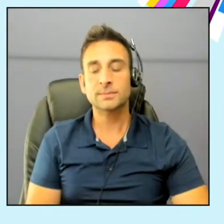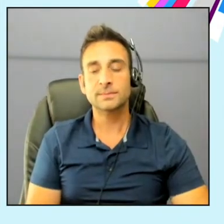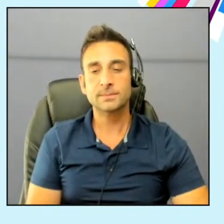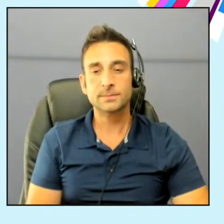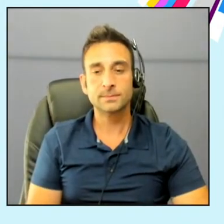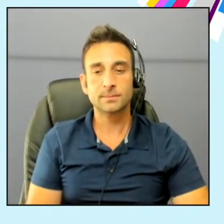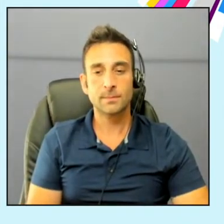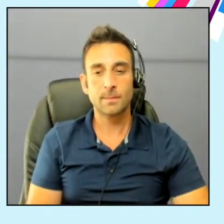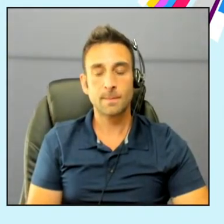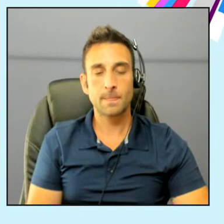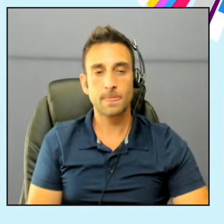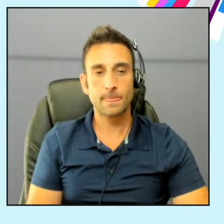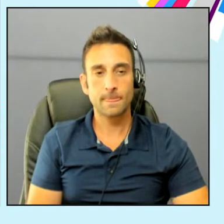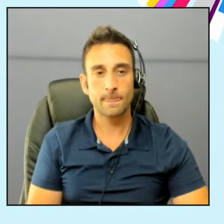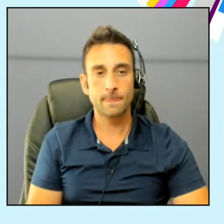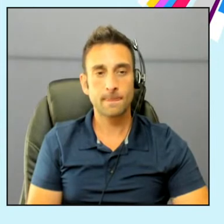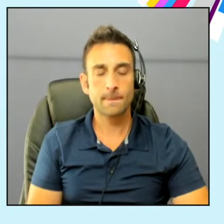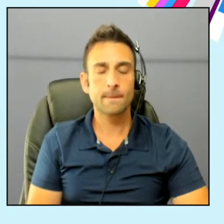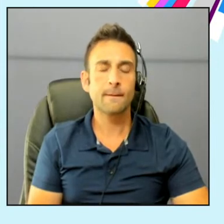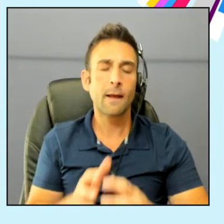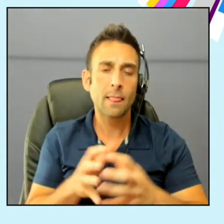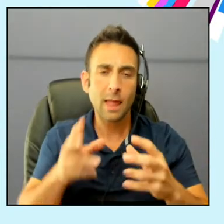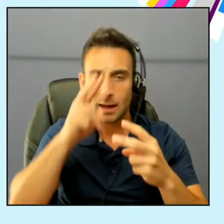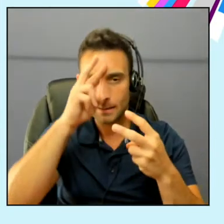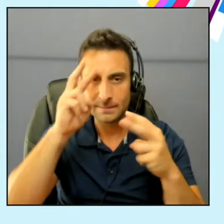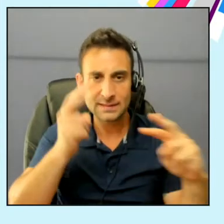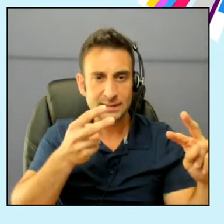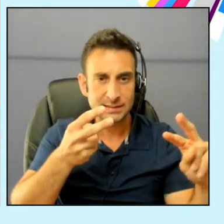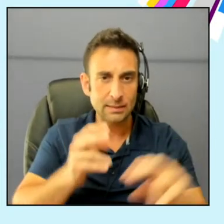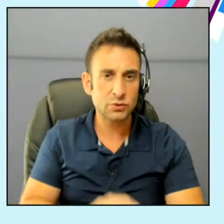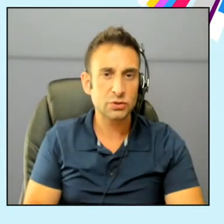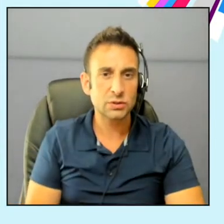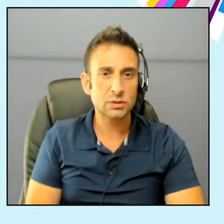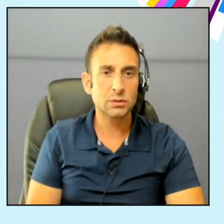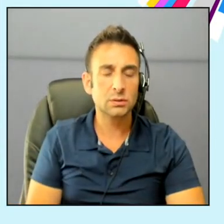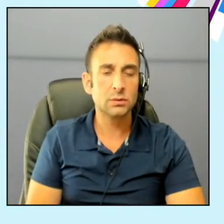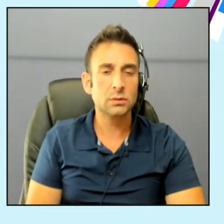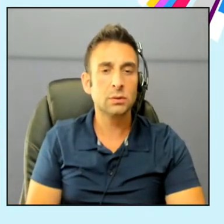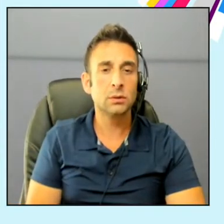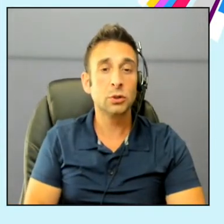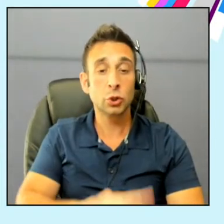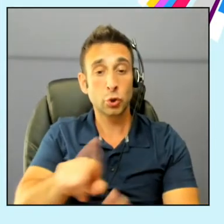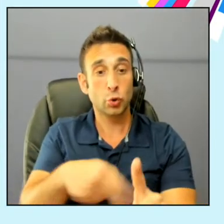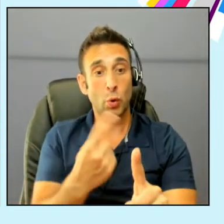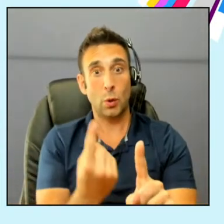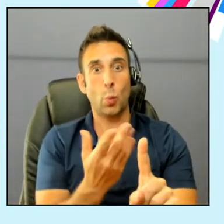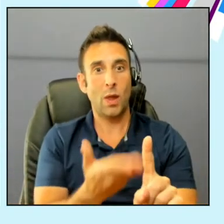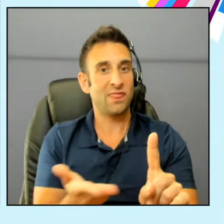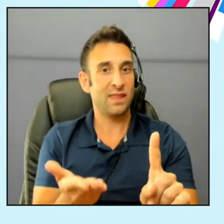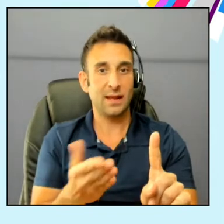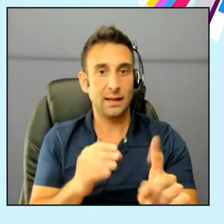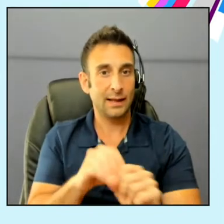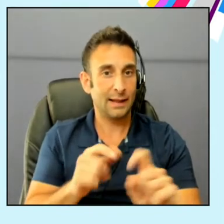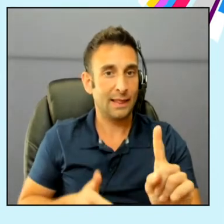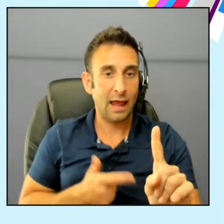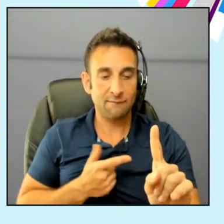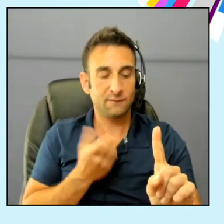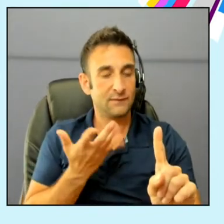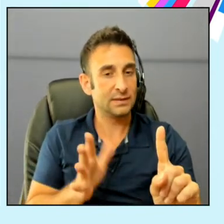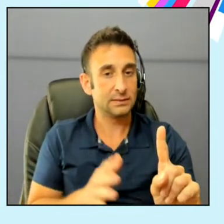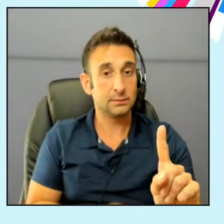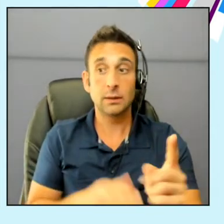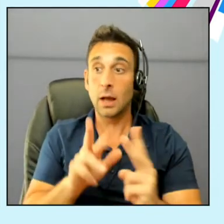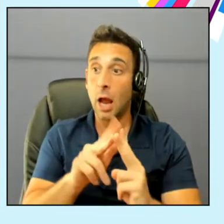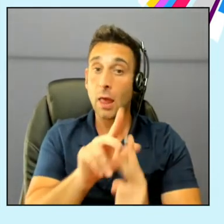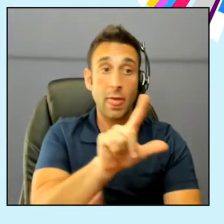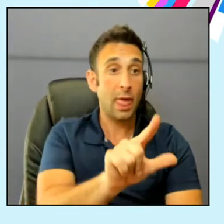there's a misconception that you are only one thing in life, and that you are either LGBT or